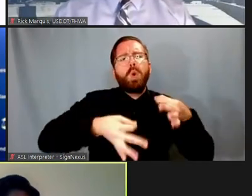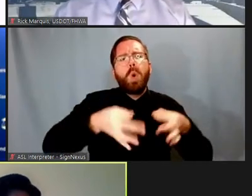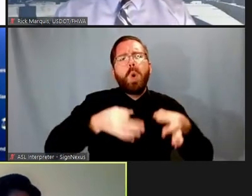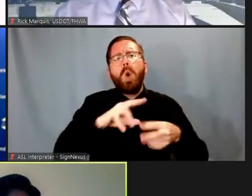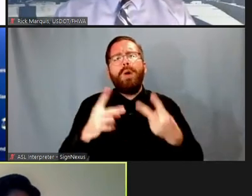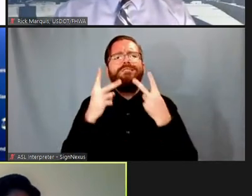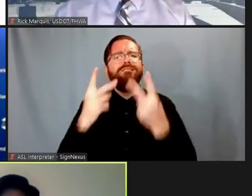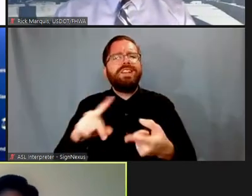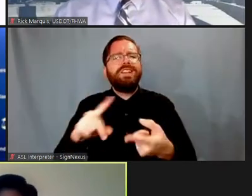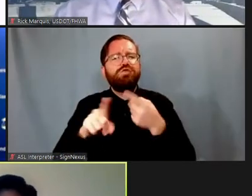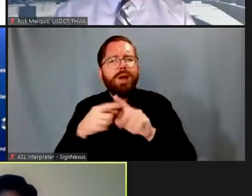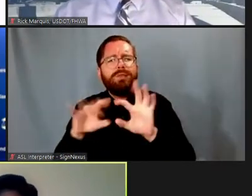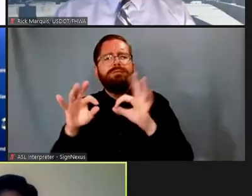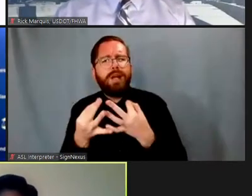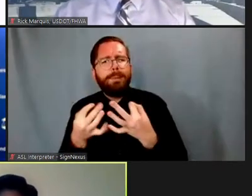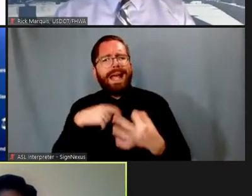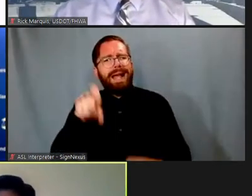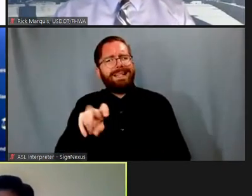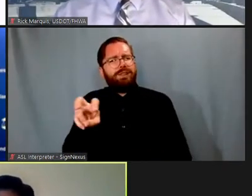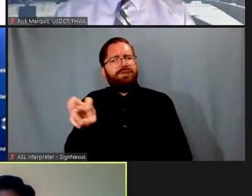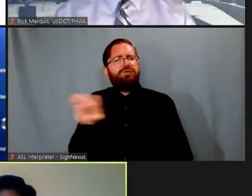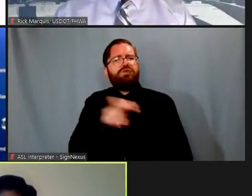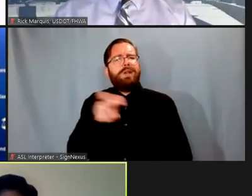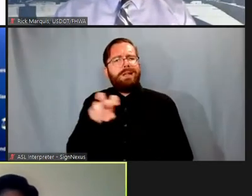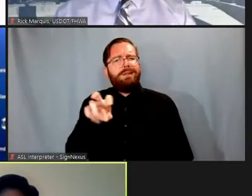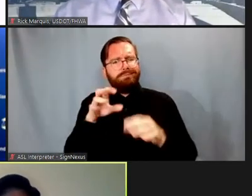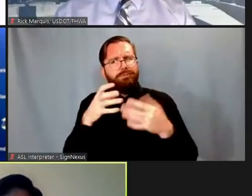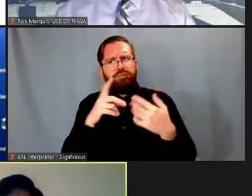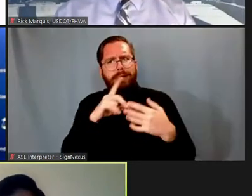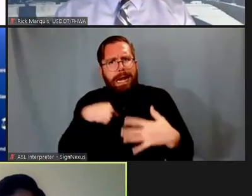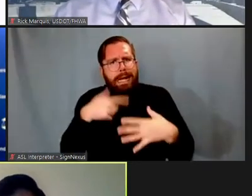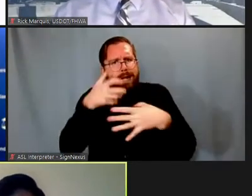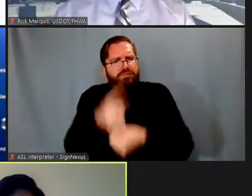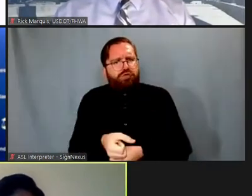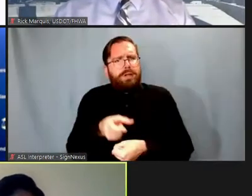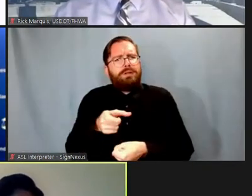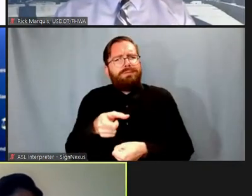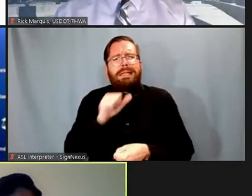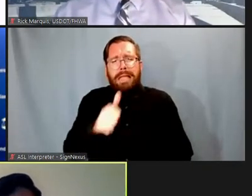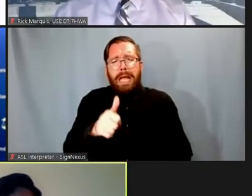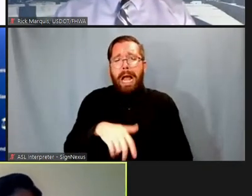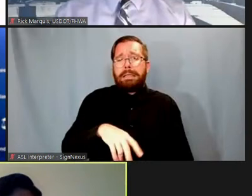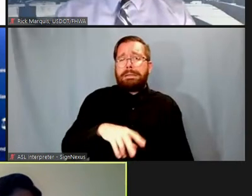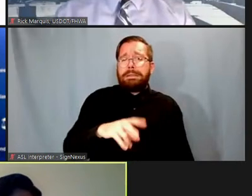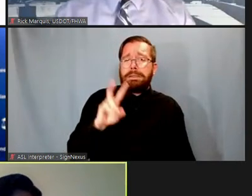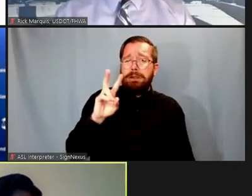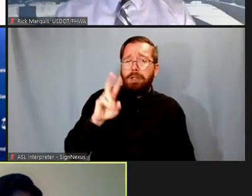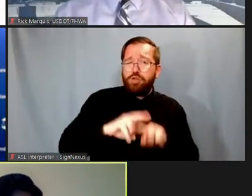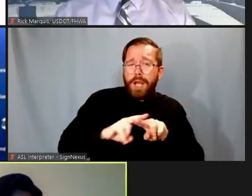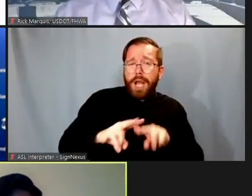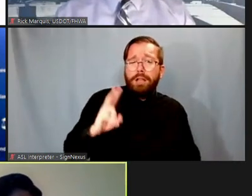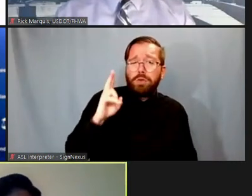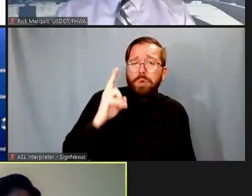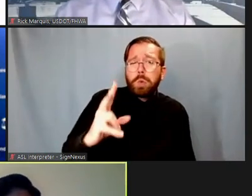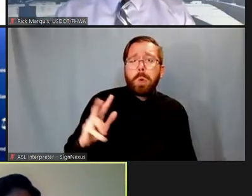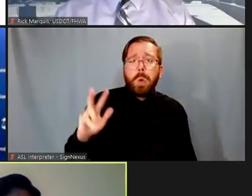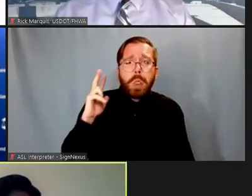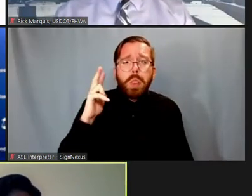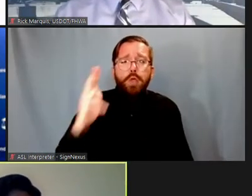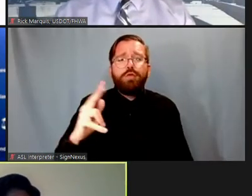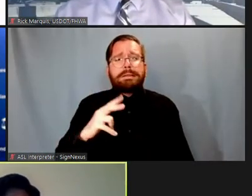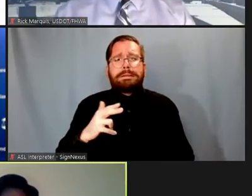can trust not two and three trains held between 96th and 72nd streets due to signal problems